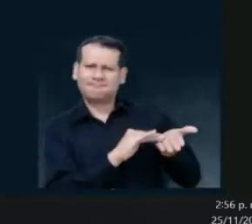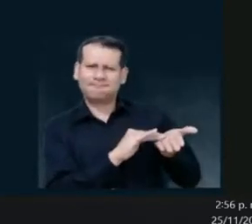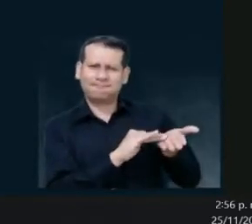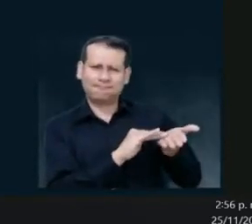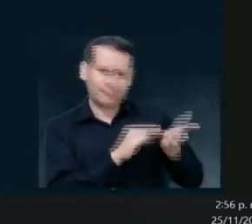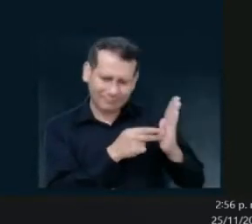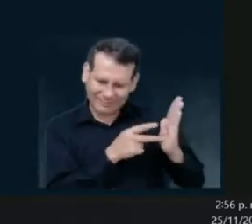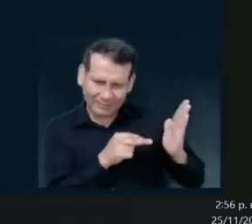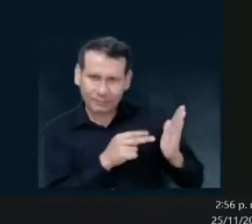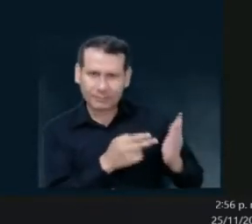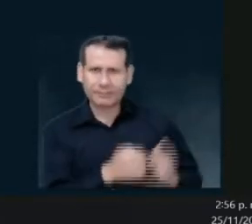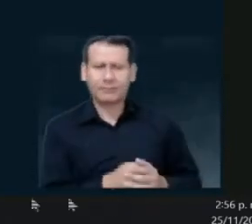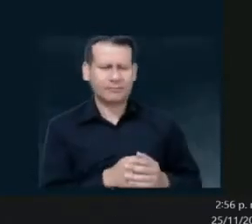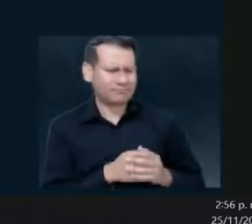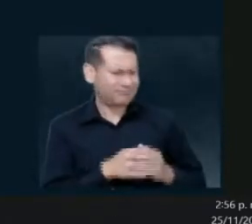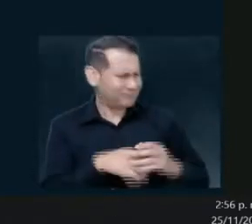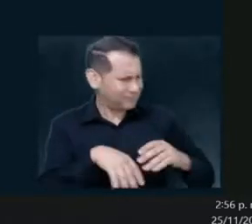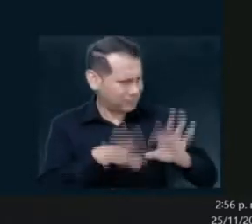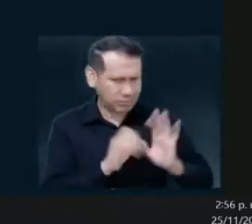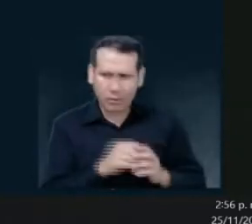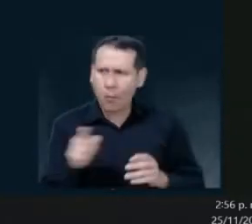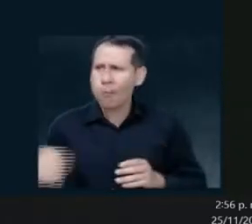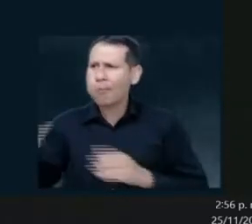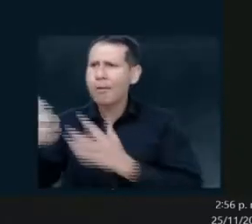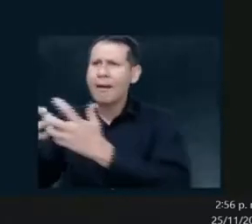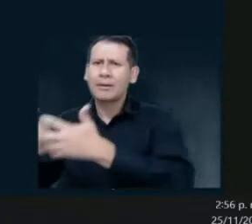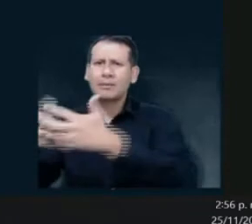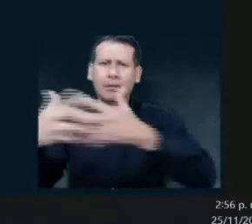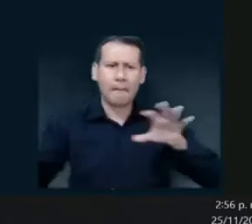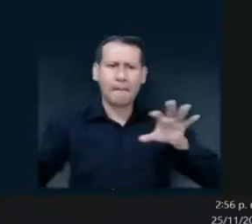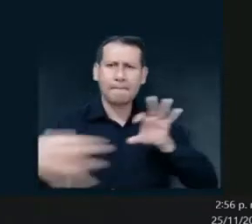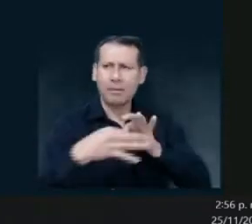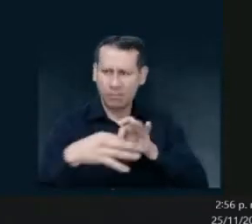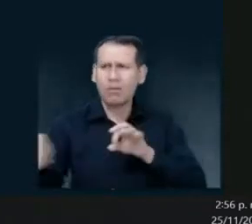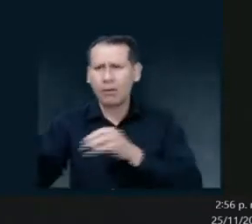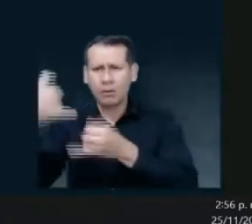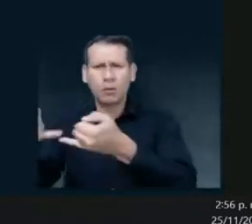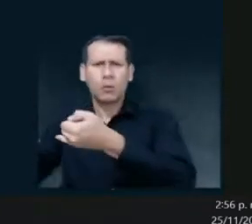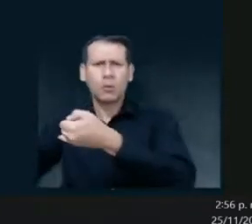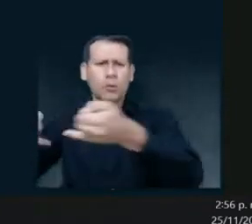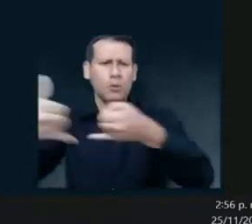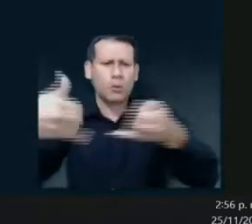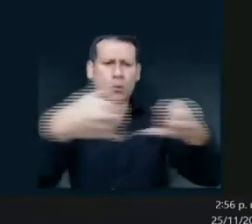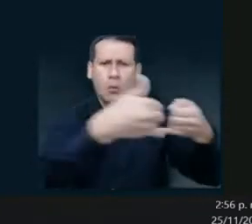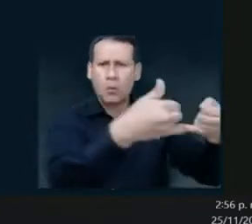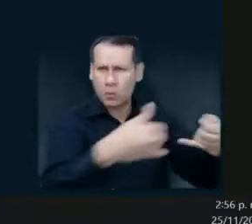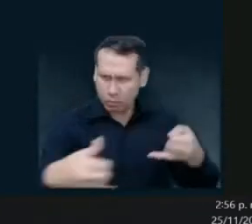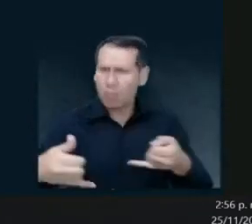that the operators deploy their rules and they connect their user. But